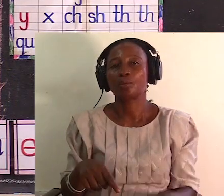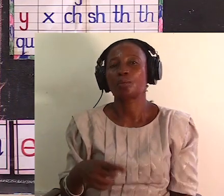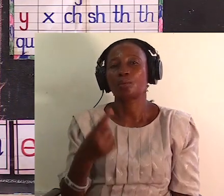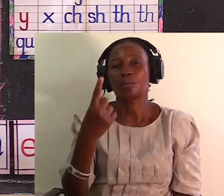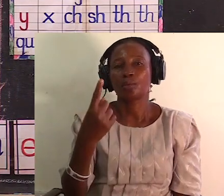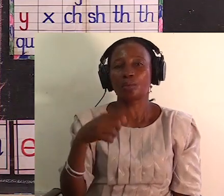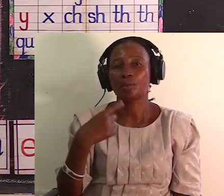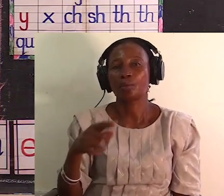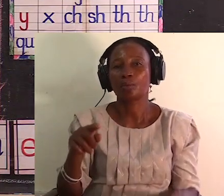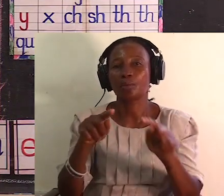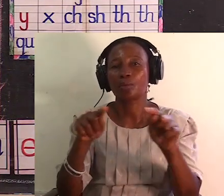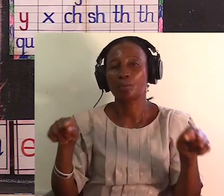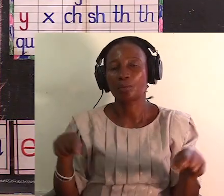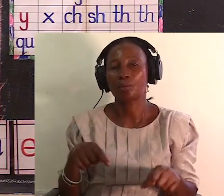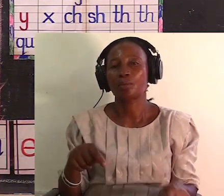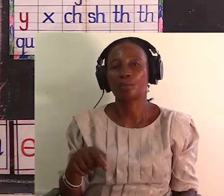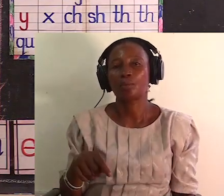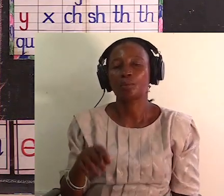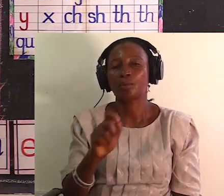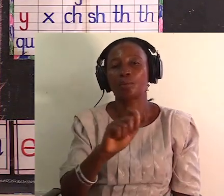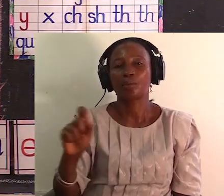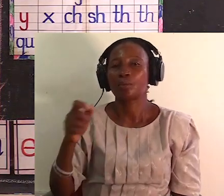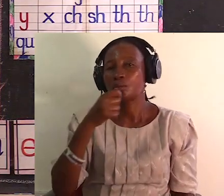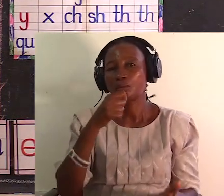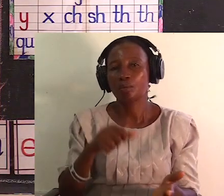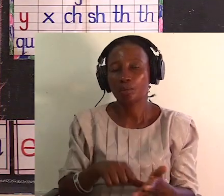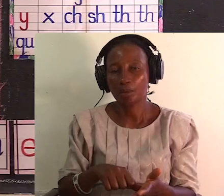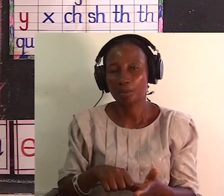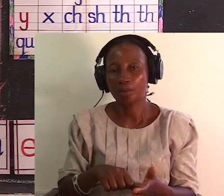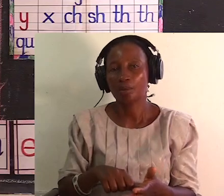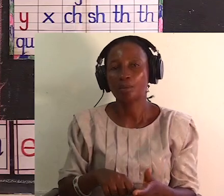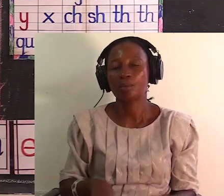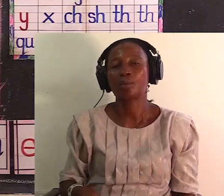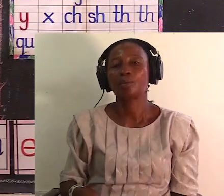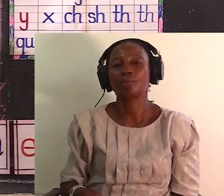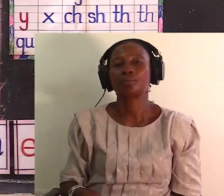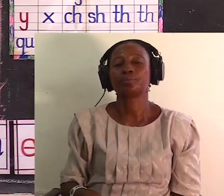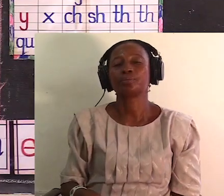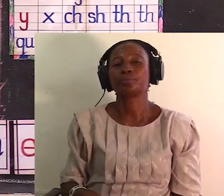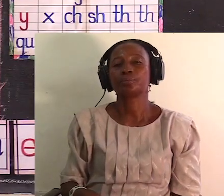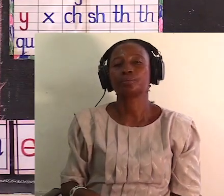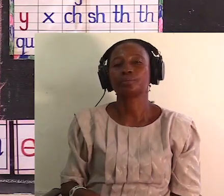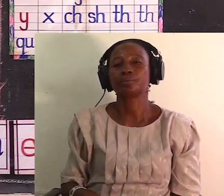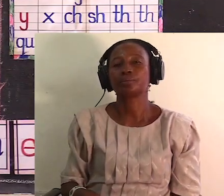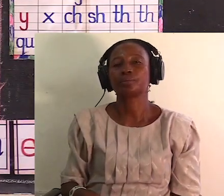In one of the boxes, write the letter sound E.